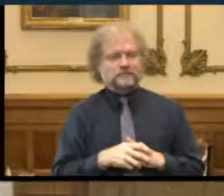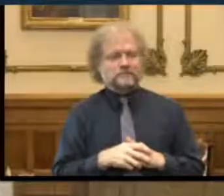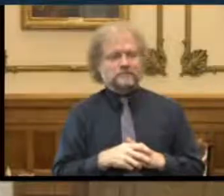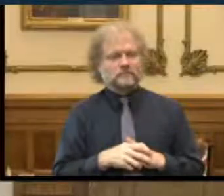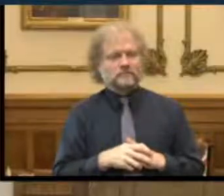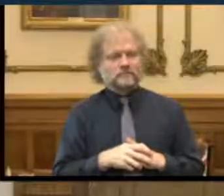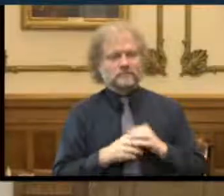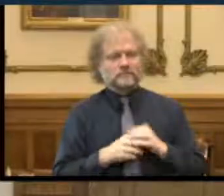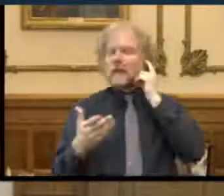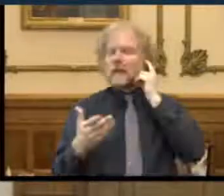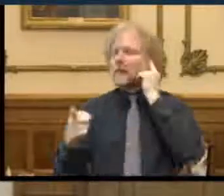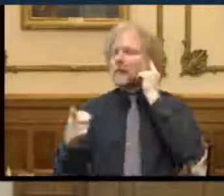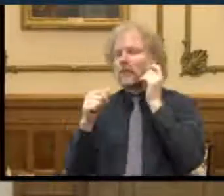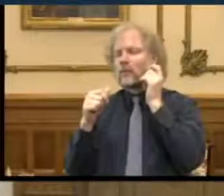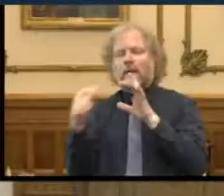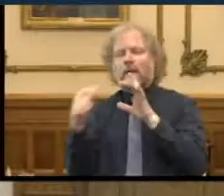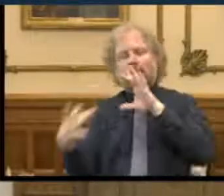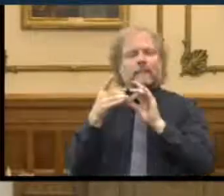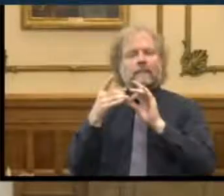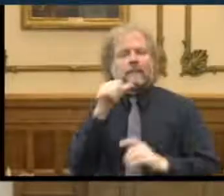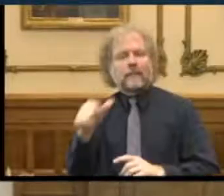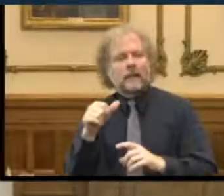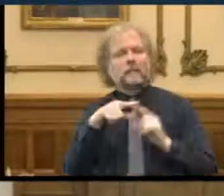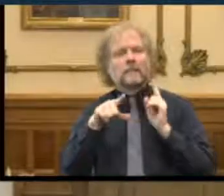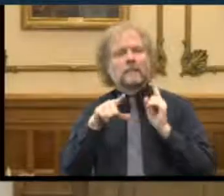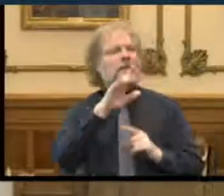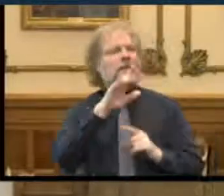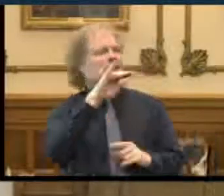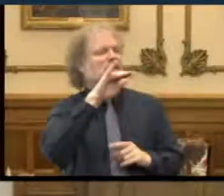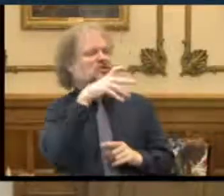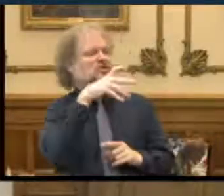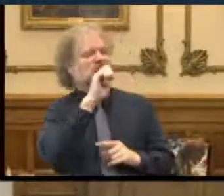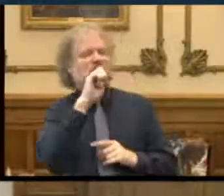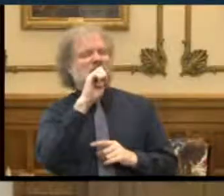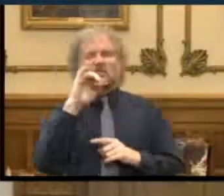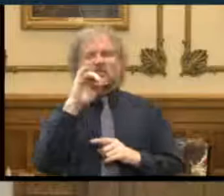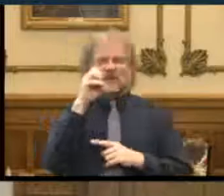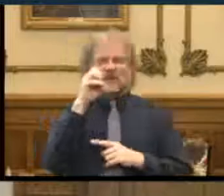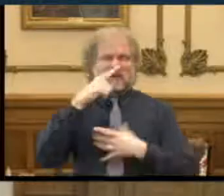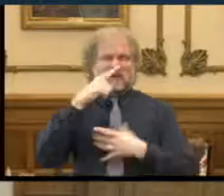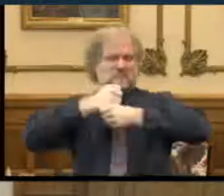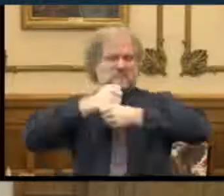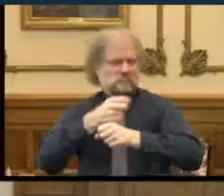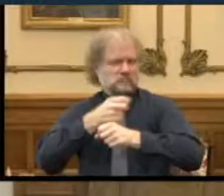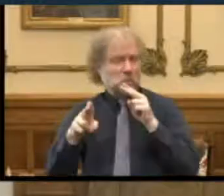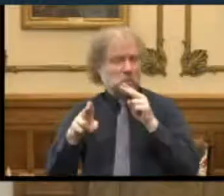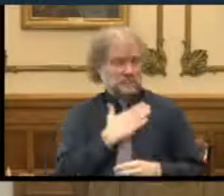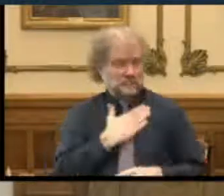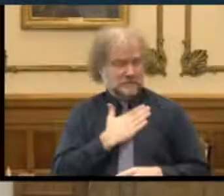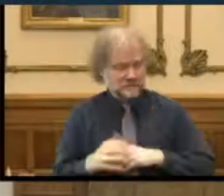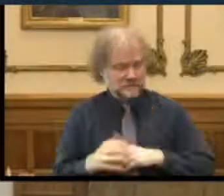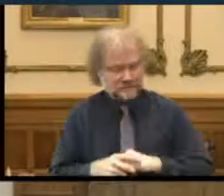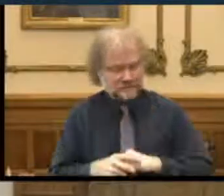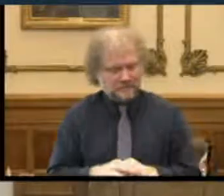You may have been offline, Meredith, but Jake, just if you could, just give a quick recap.